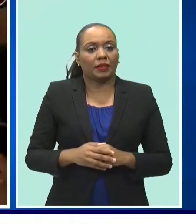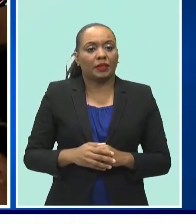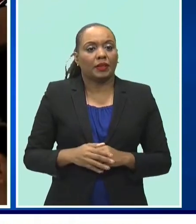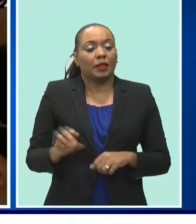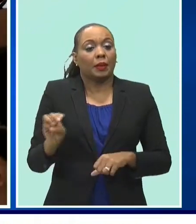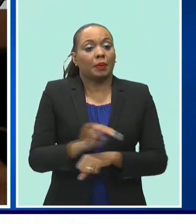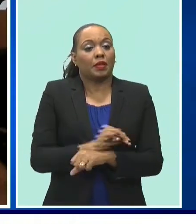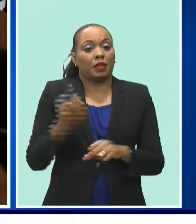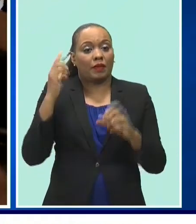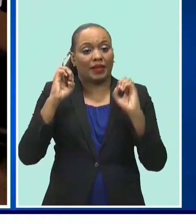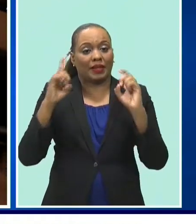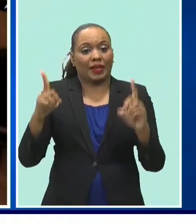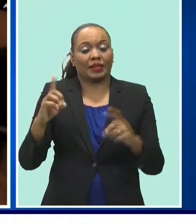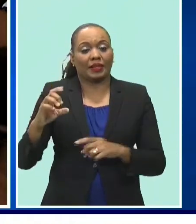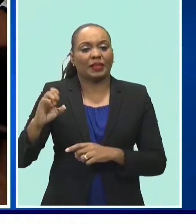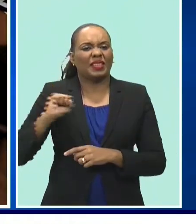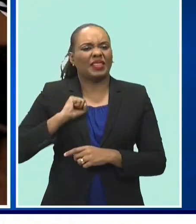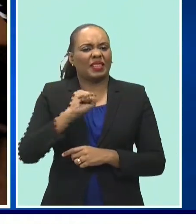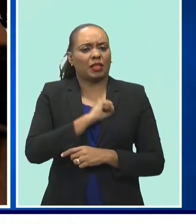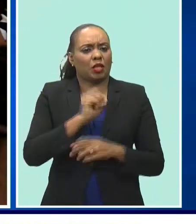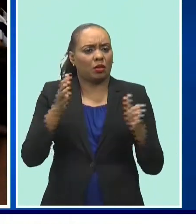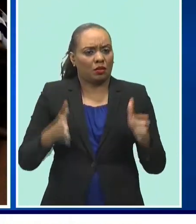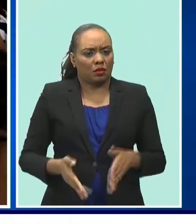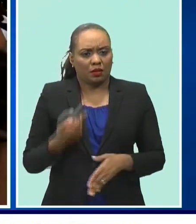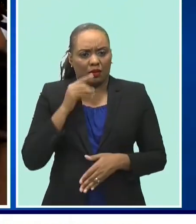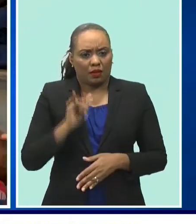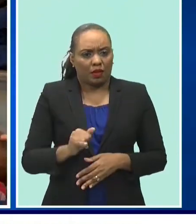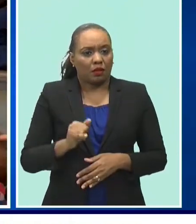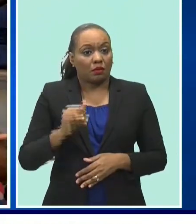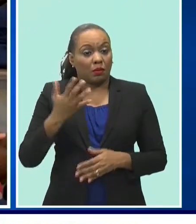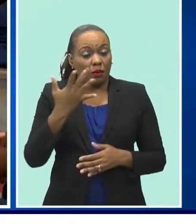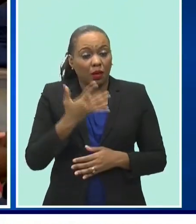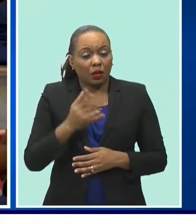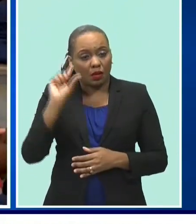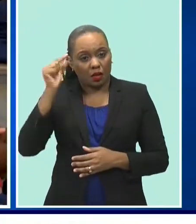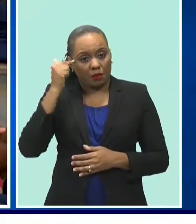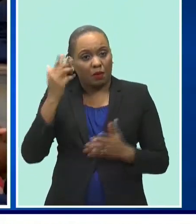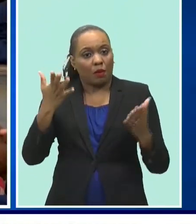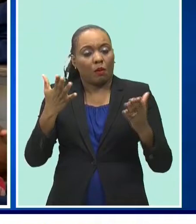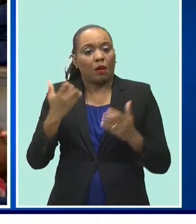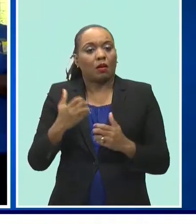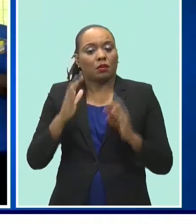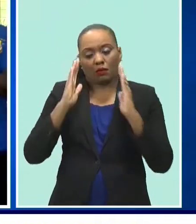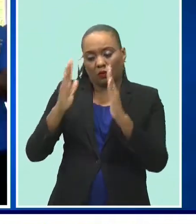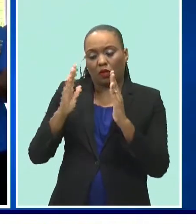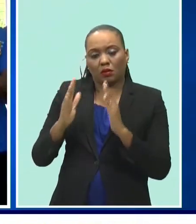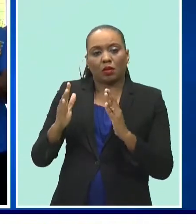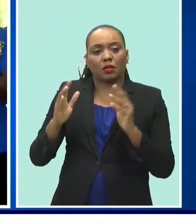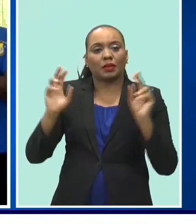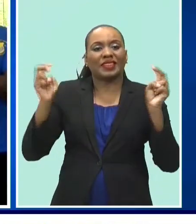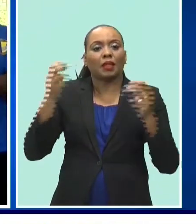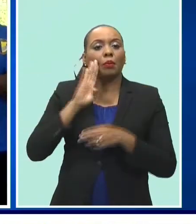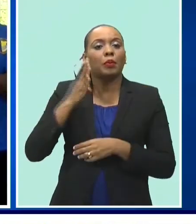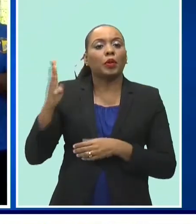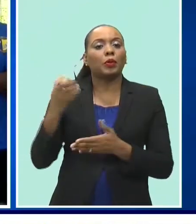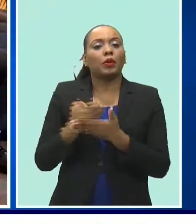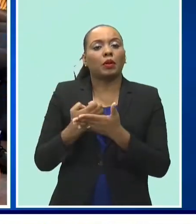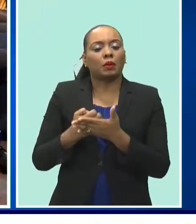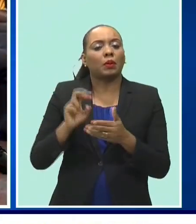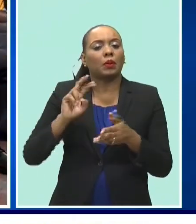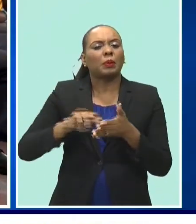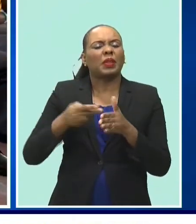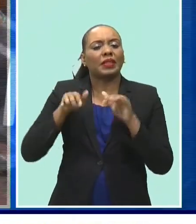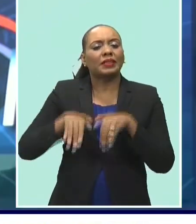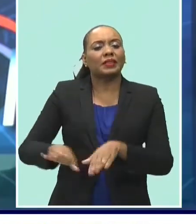Springer, who notes the move is in line with government's drive to build out the blue economy. He was speaking as several secondary school students